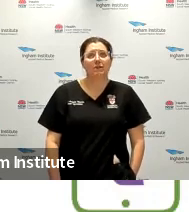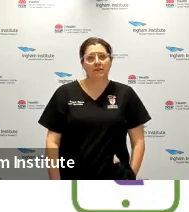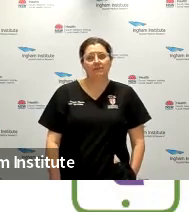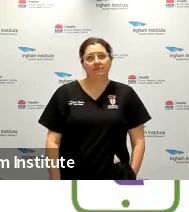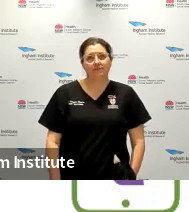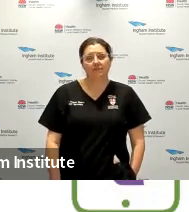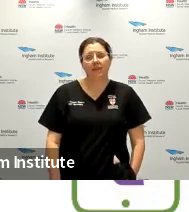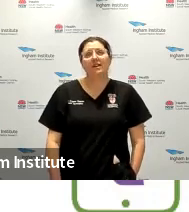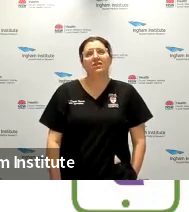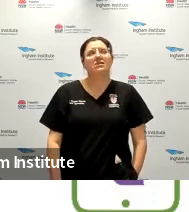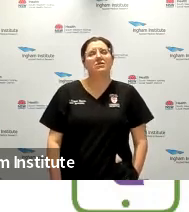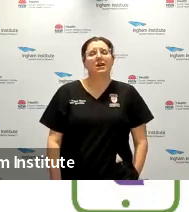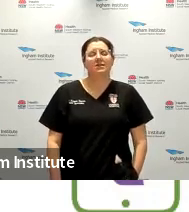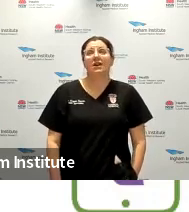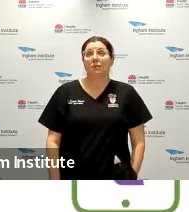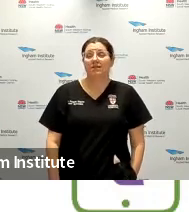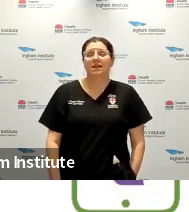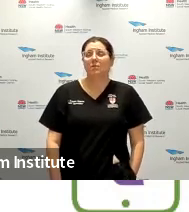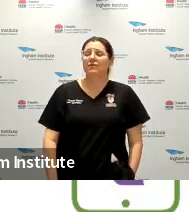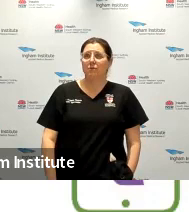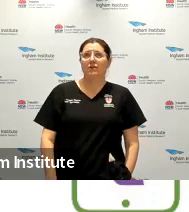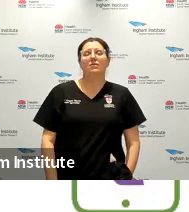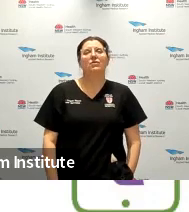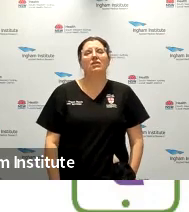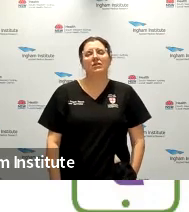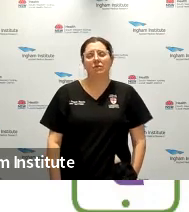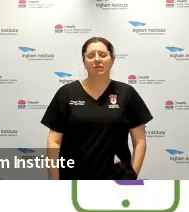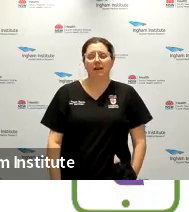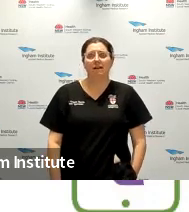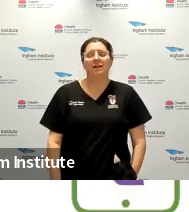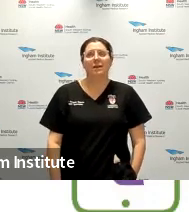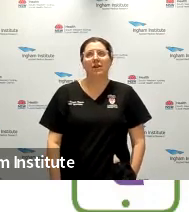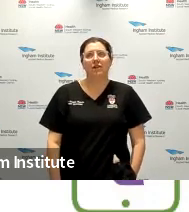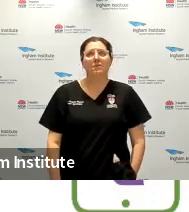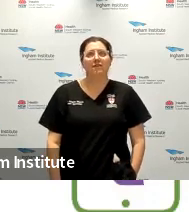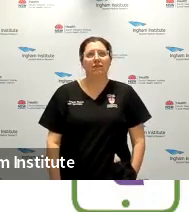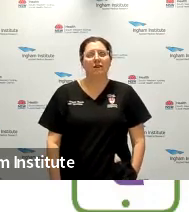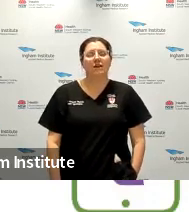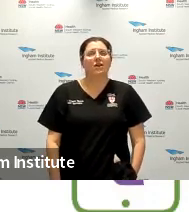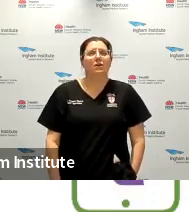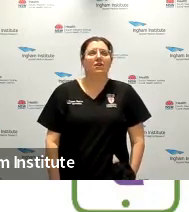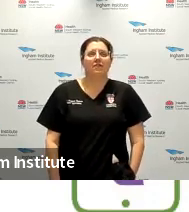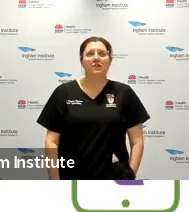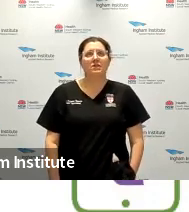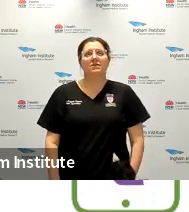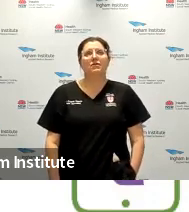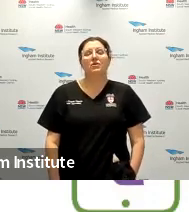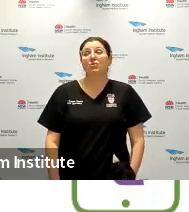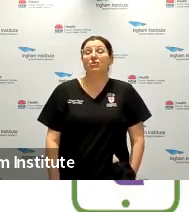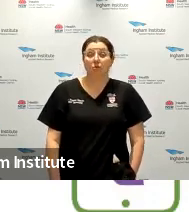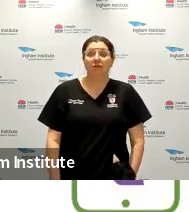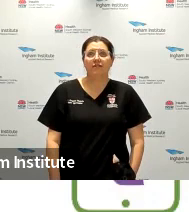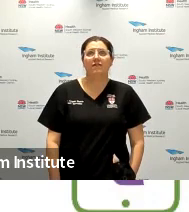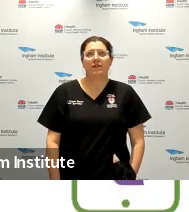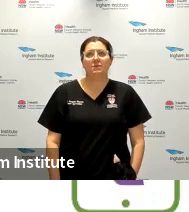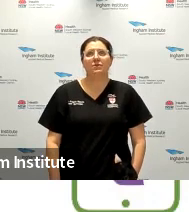for improvement. Just to cite one example from work that Renuka will elaborate on a bit further, we know that 50% of women